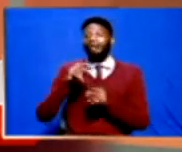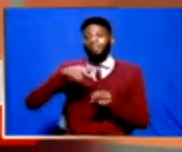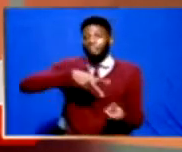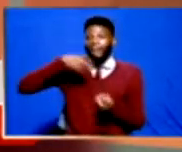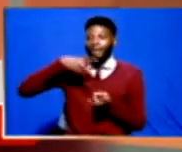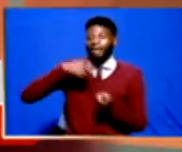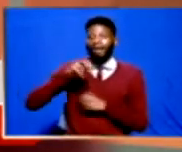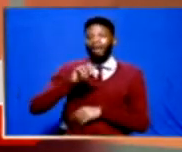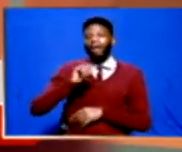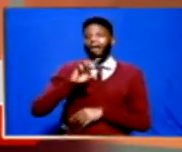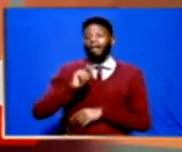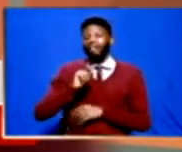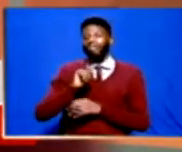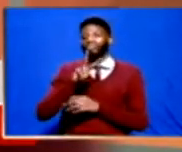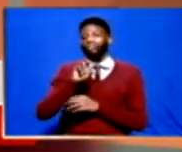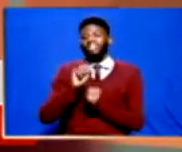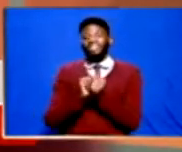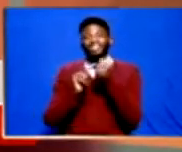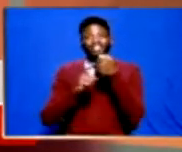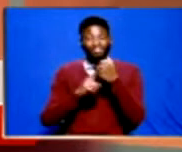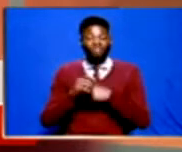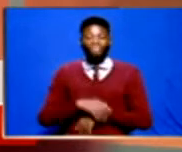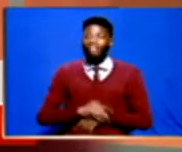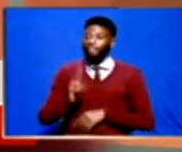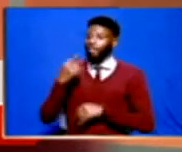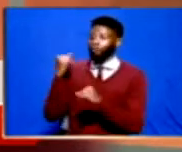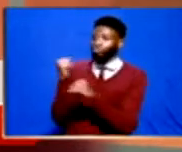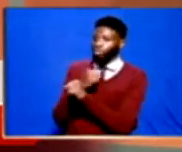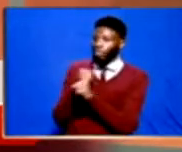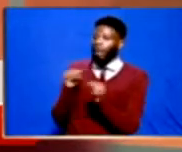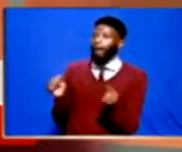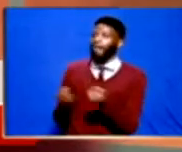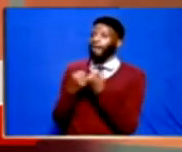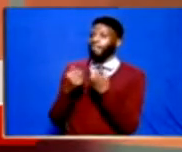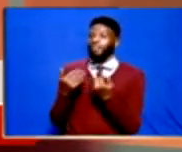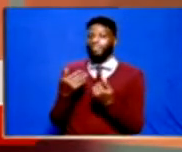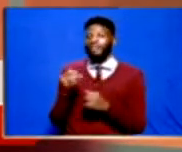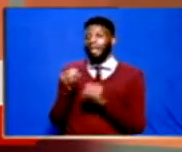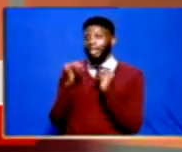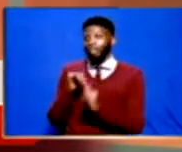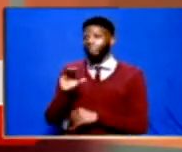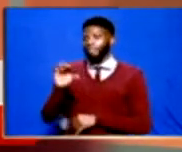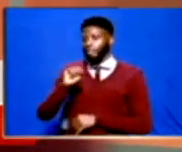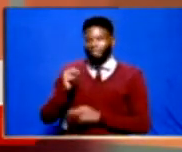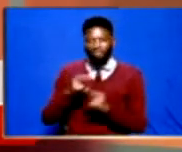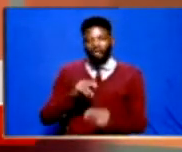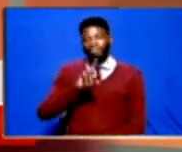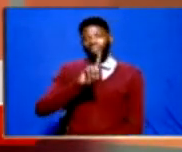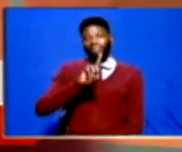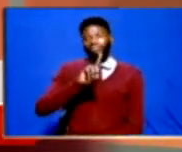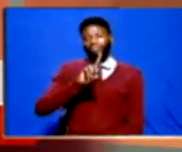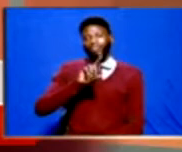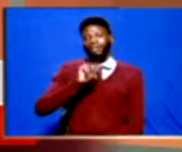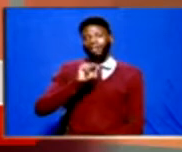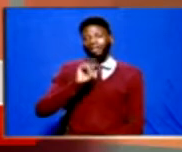country. The first job then happened at the time there was a new minister in place, Dan Kazungu. He had quite a lot of